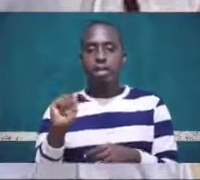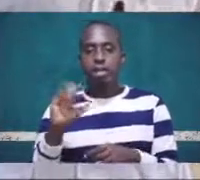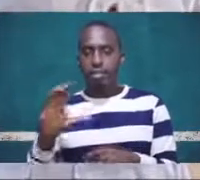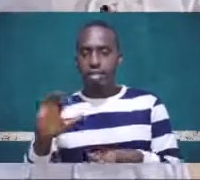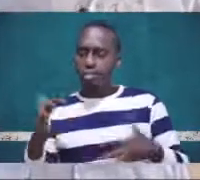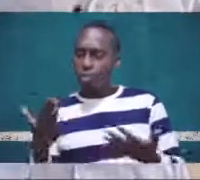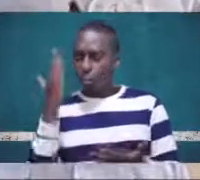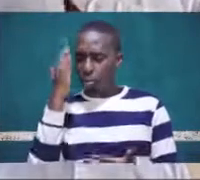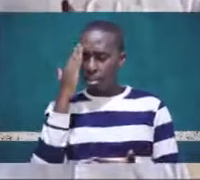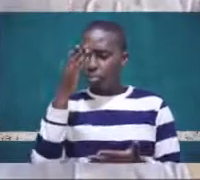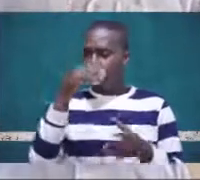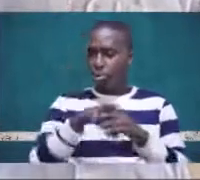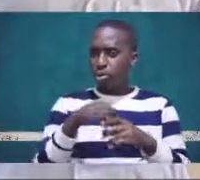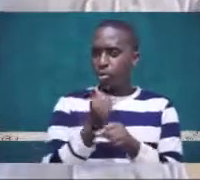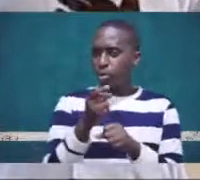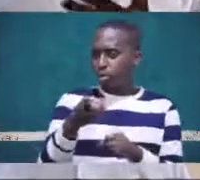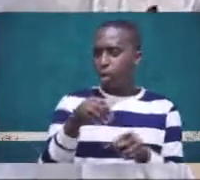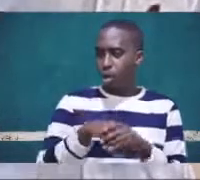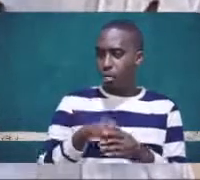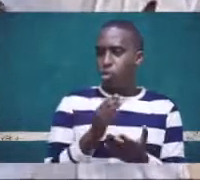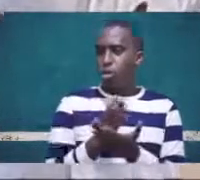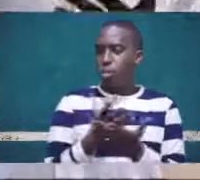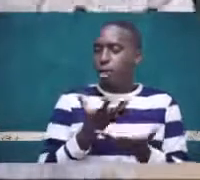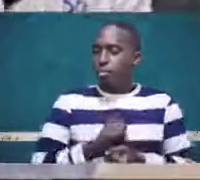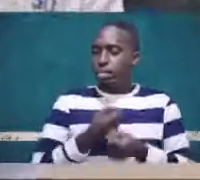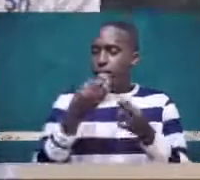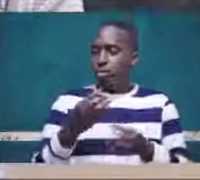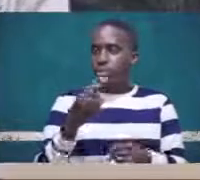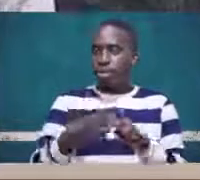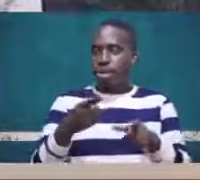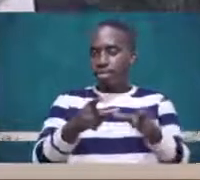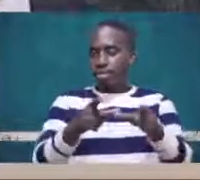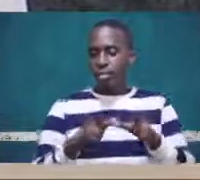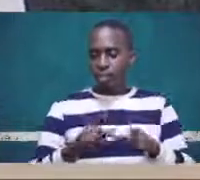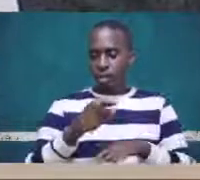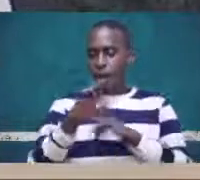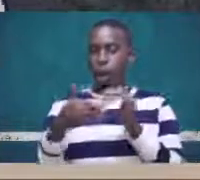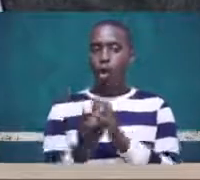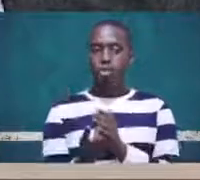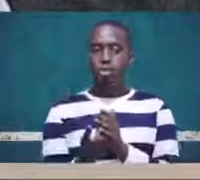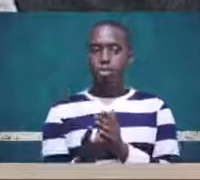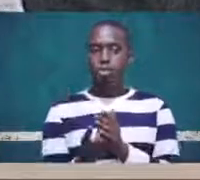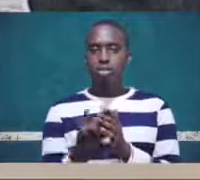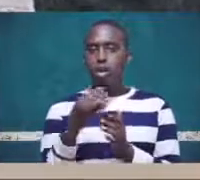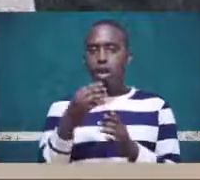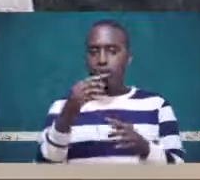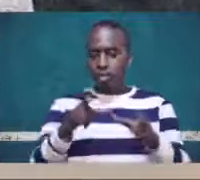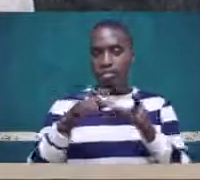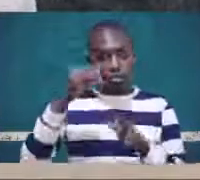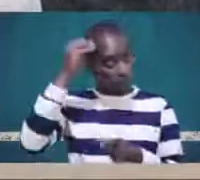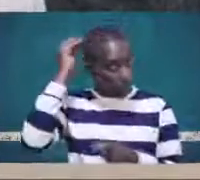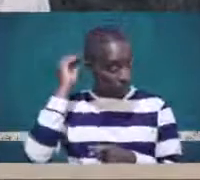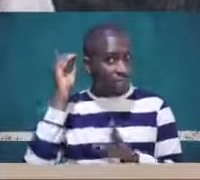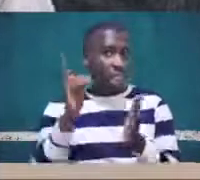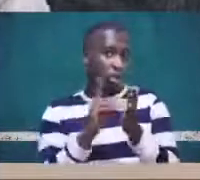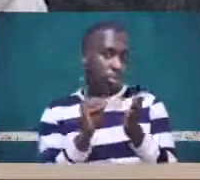those products are produced within the region? They should have what we call a certificate of origin. And the certificate of origin, that is a document that